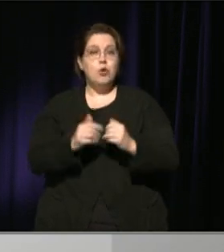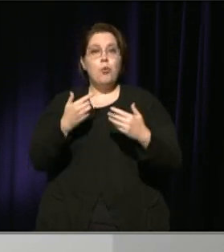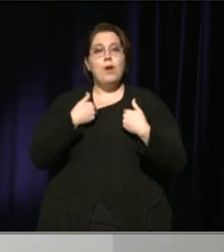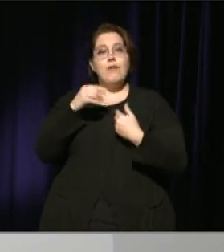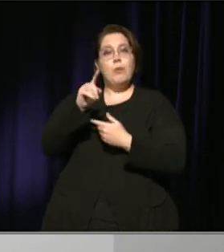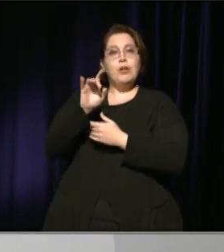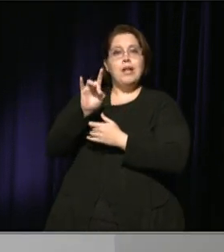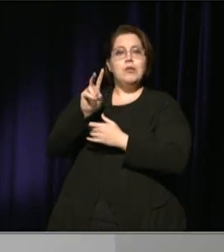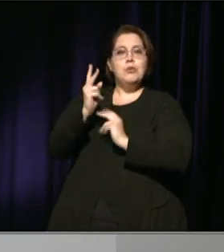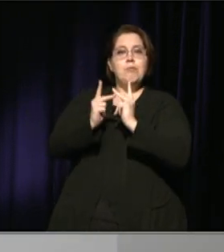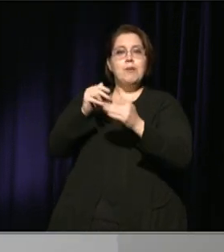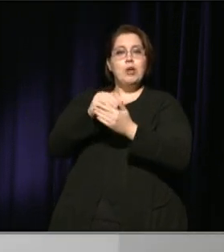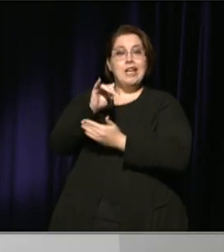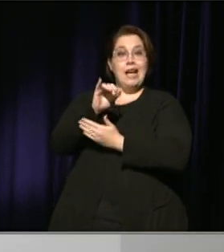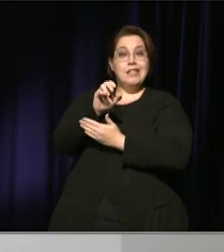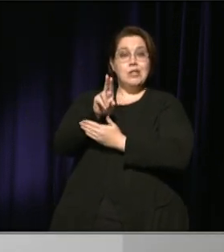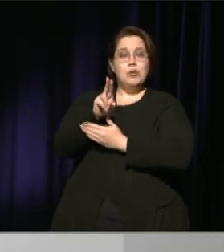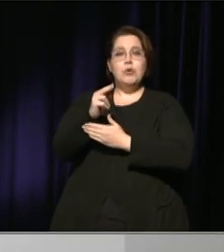patients in the ICU and